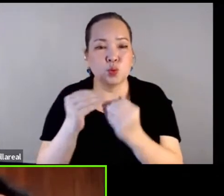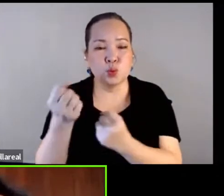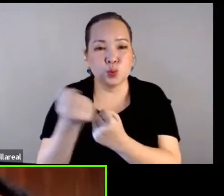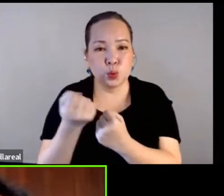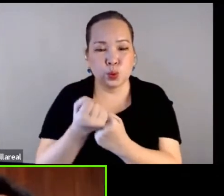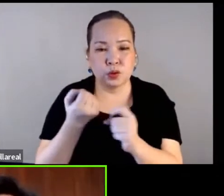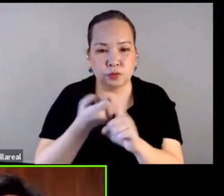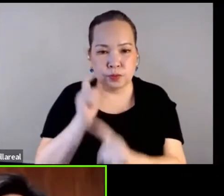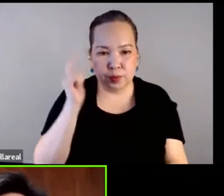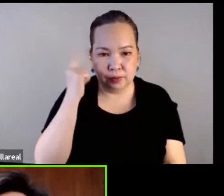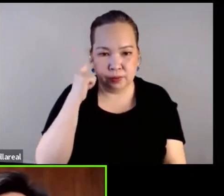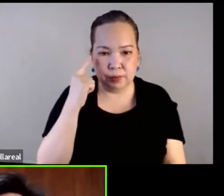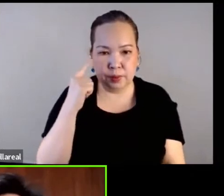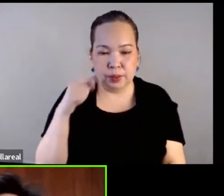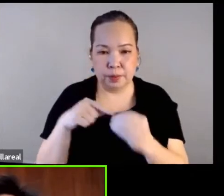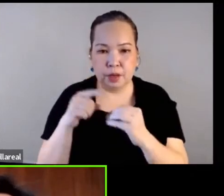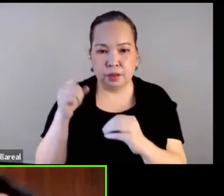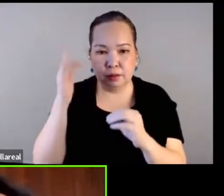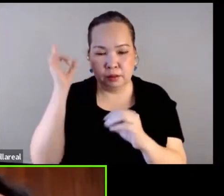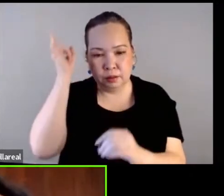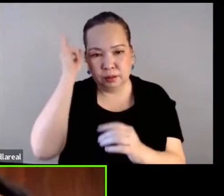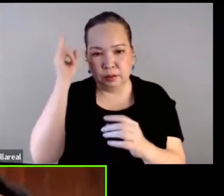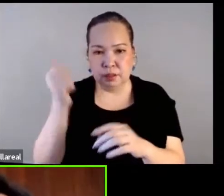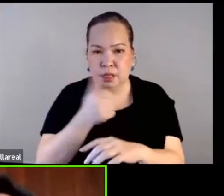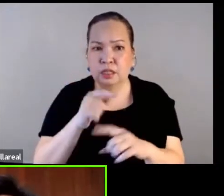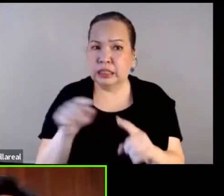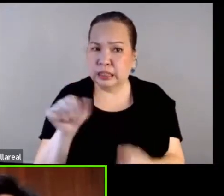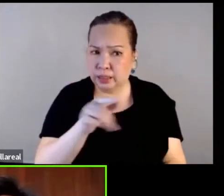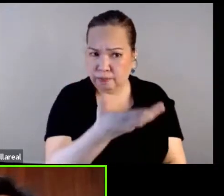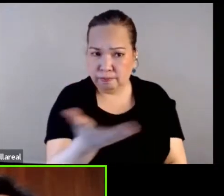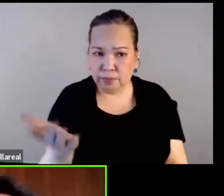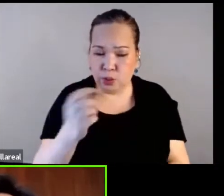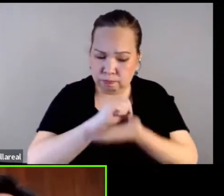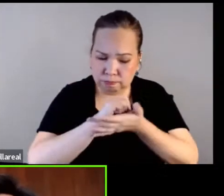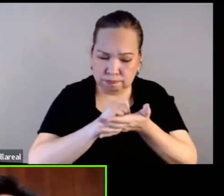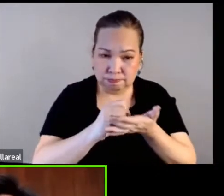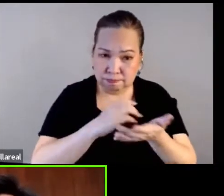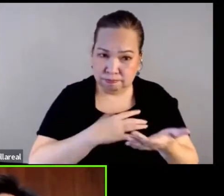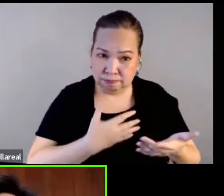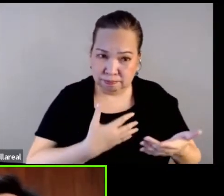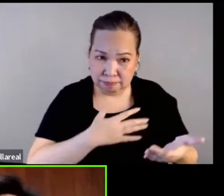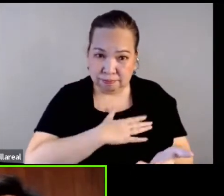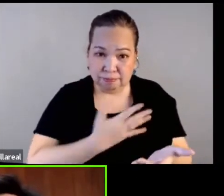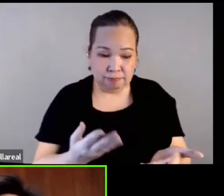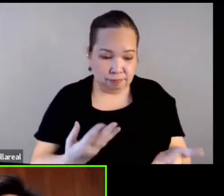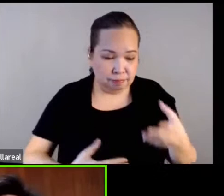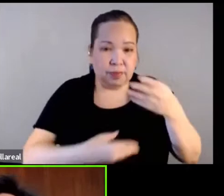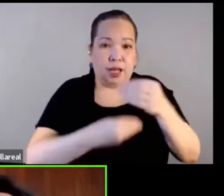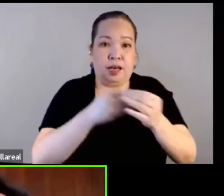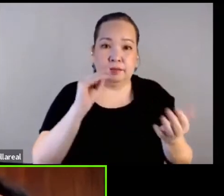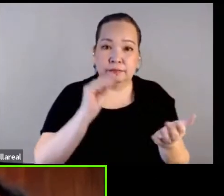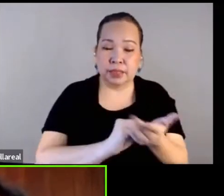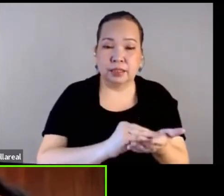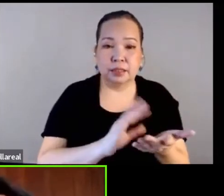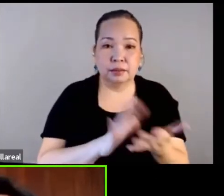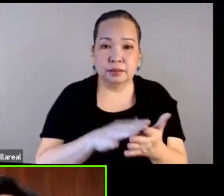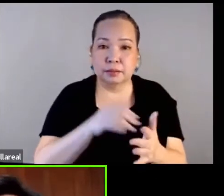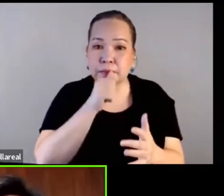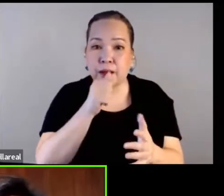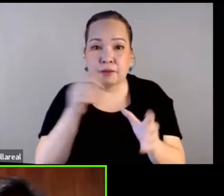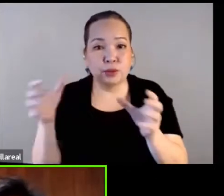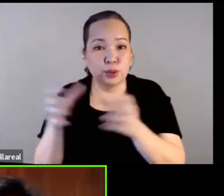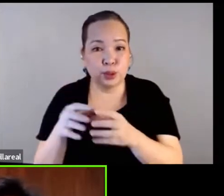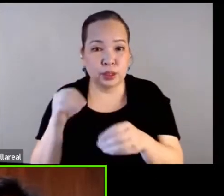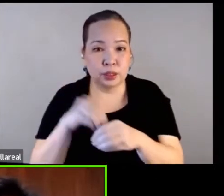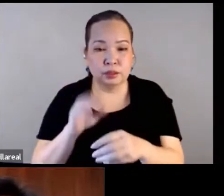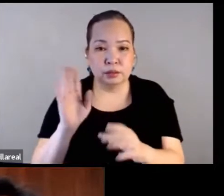government. Thank you, Mr. Chair. And I hope the authors themselves will be willing to accommodate or to include the private sector.